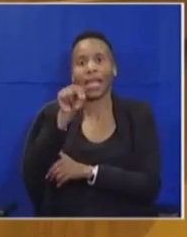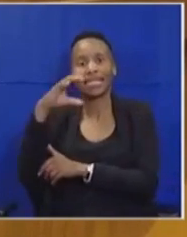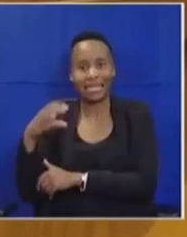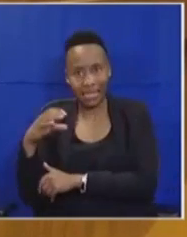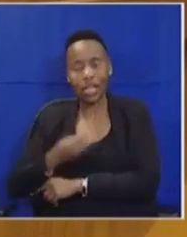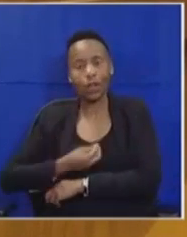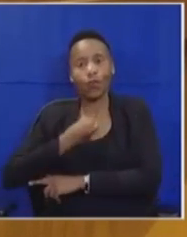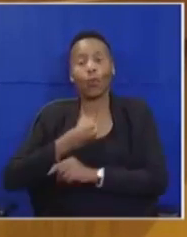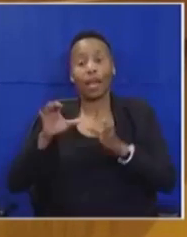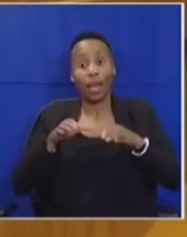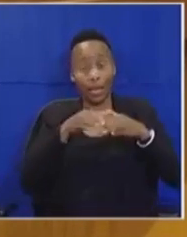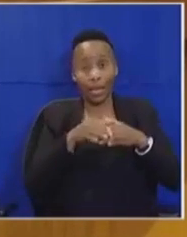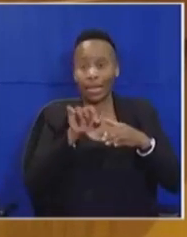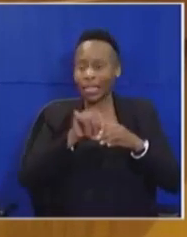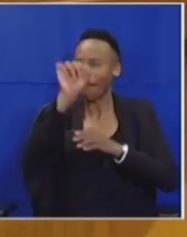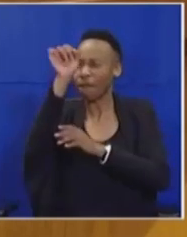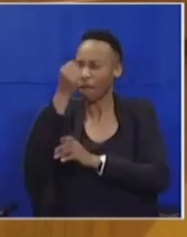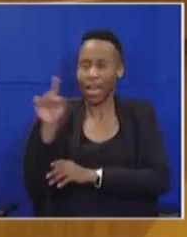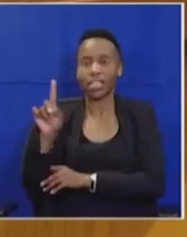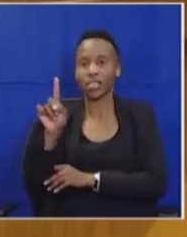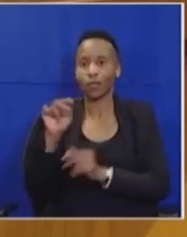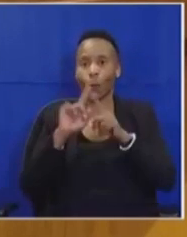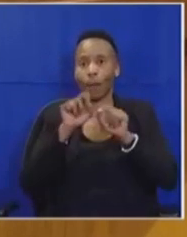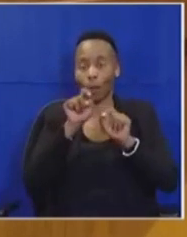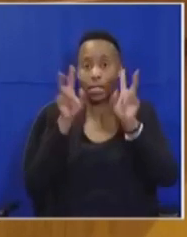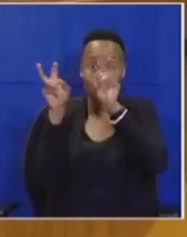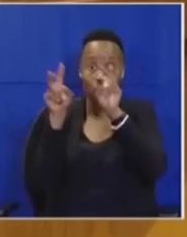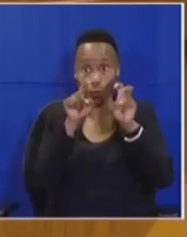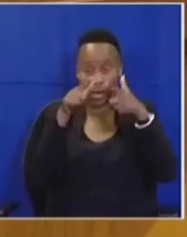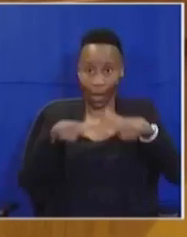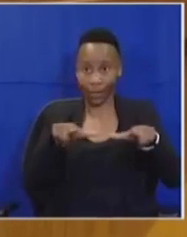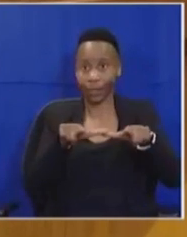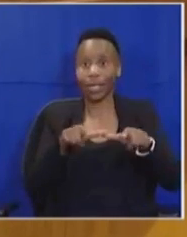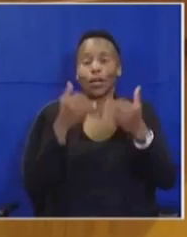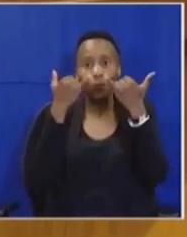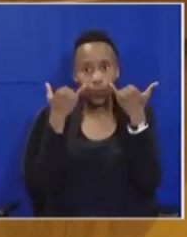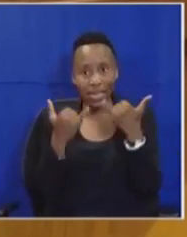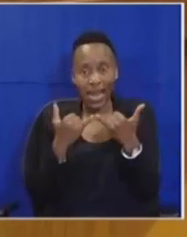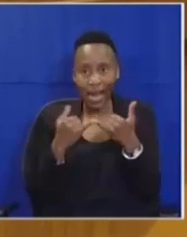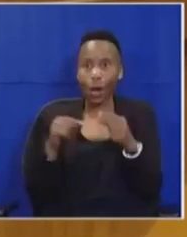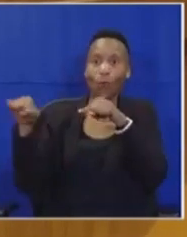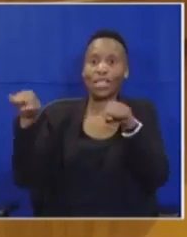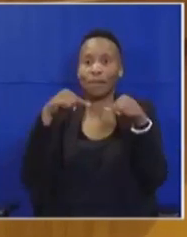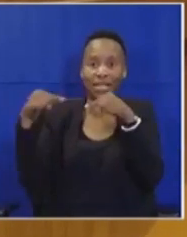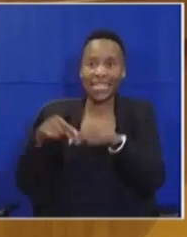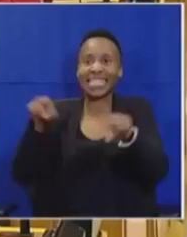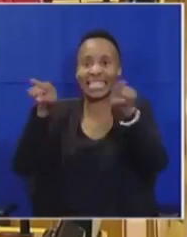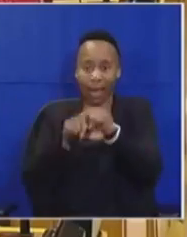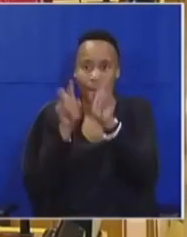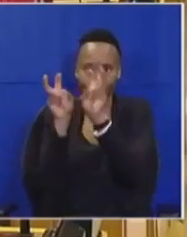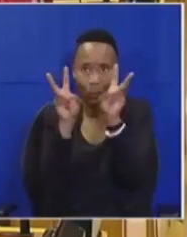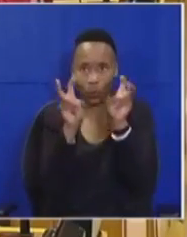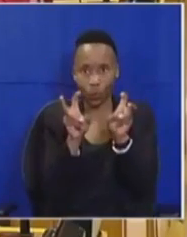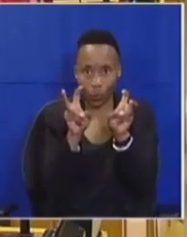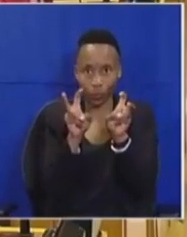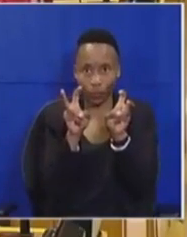really advocate for this issue of land, and today we are debating the issue and we are